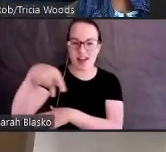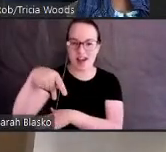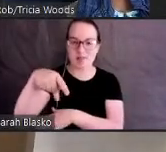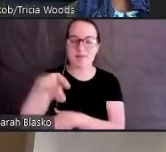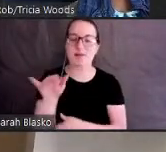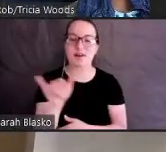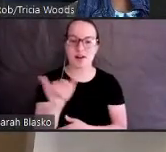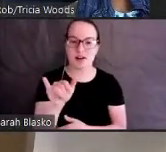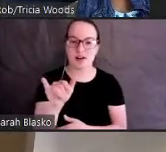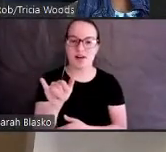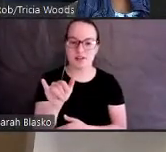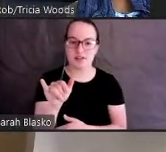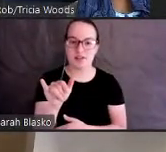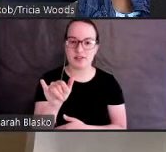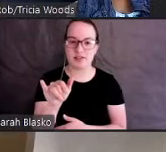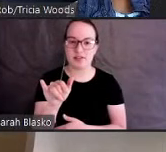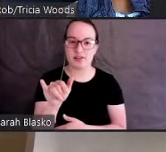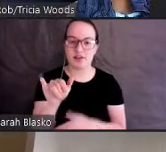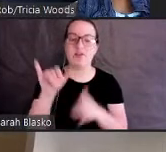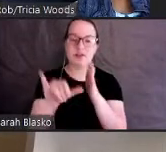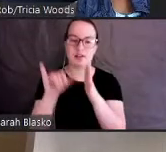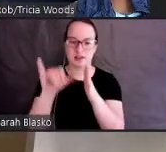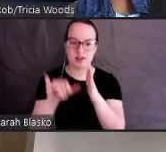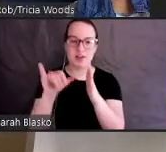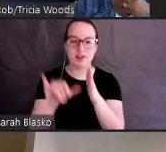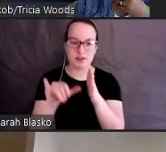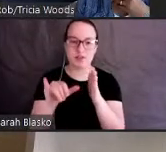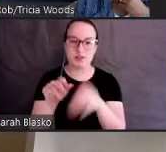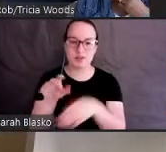the description of the YouTube video.